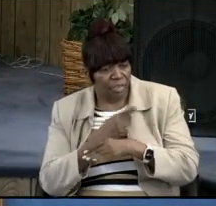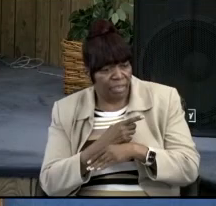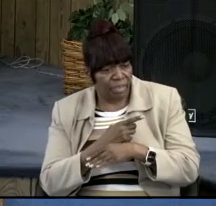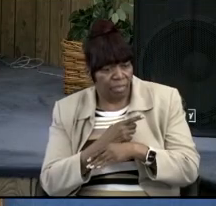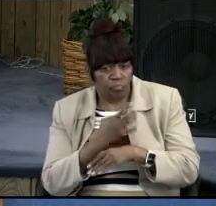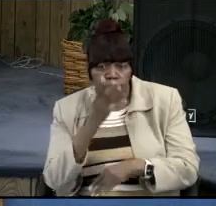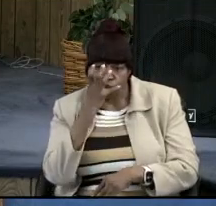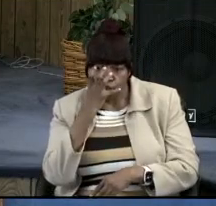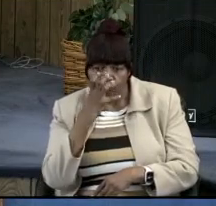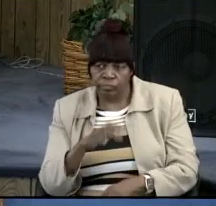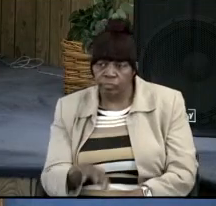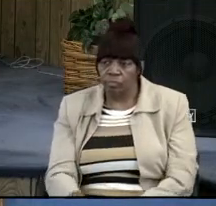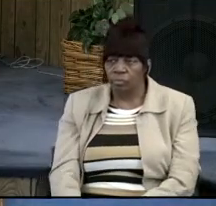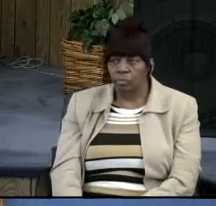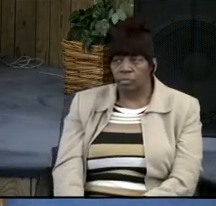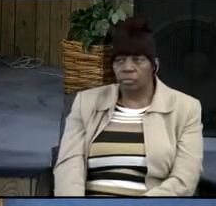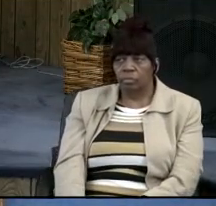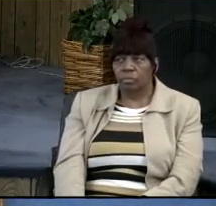mess up your whole month.